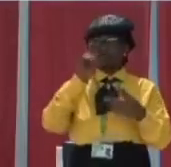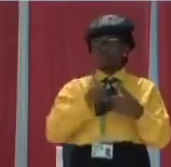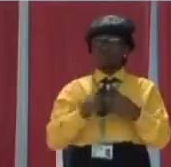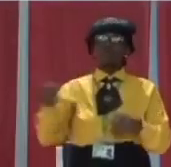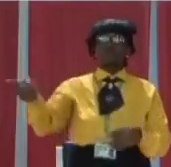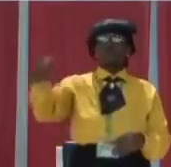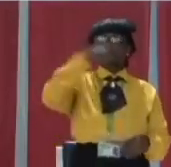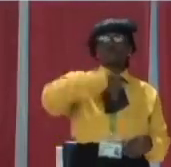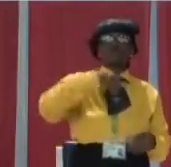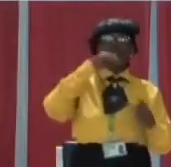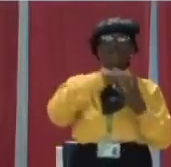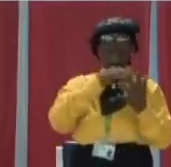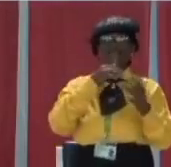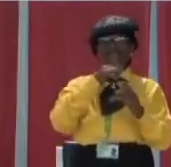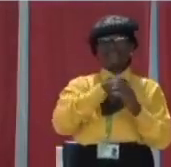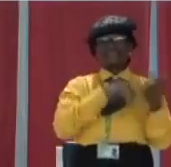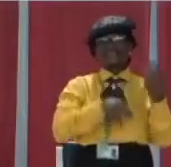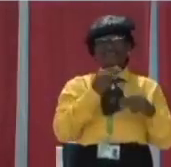It shall be well with you.